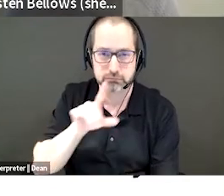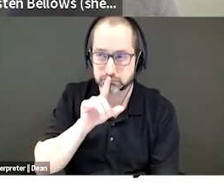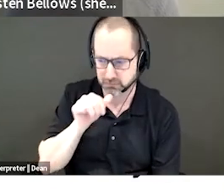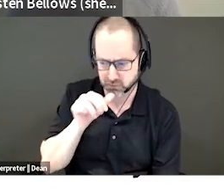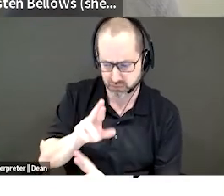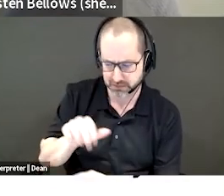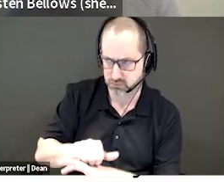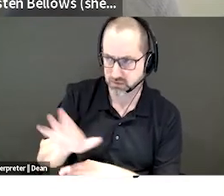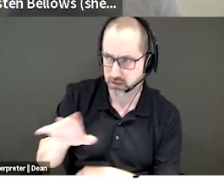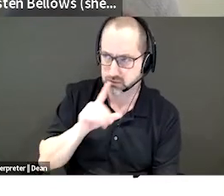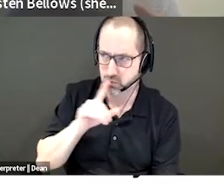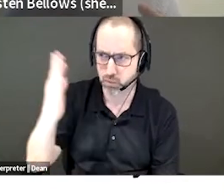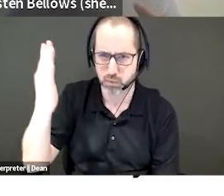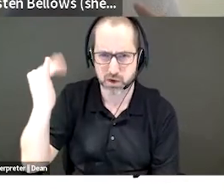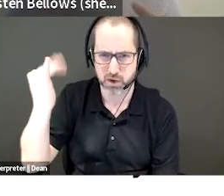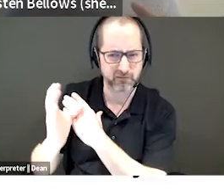information.